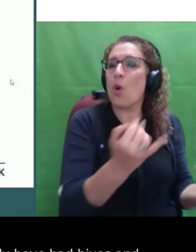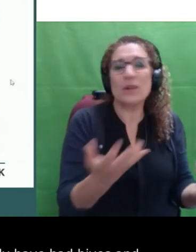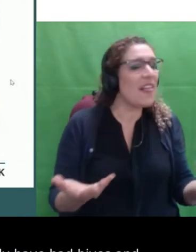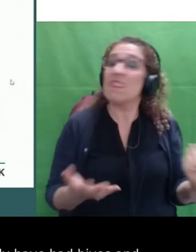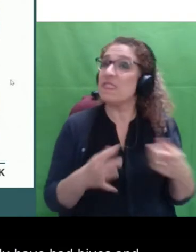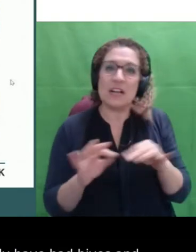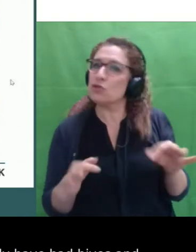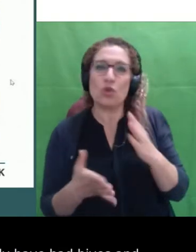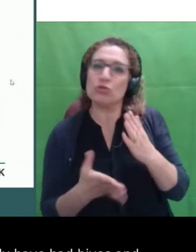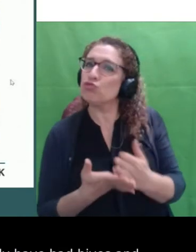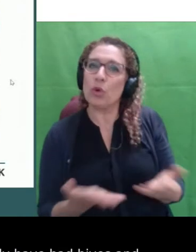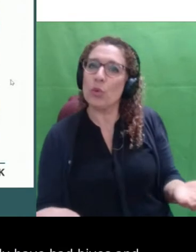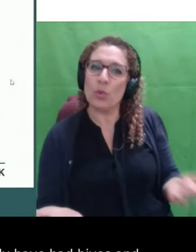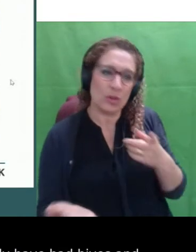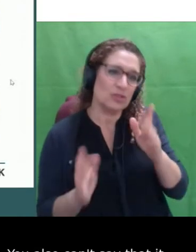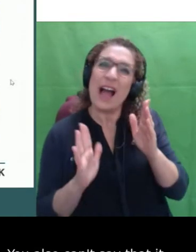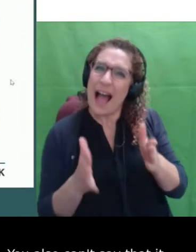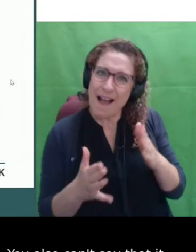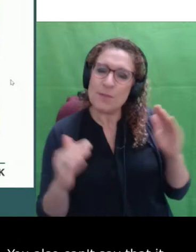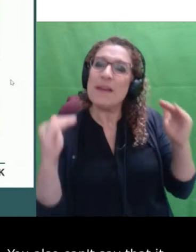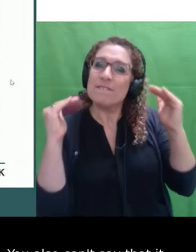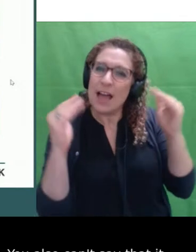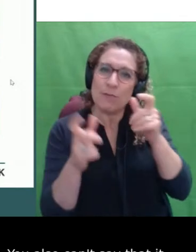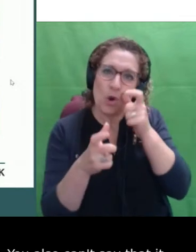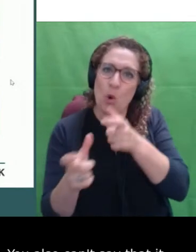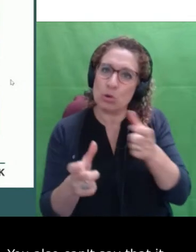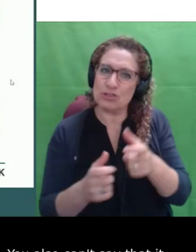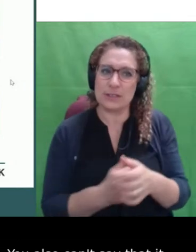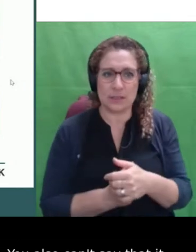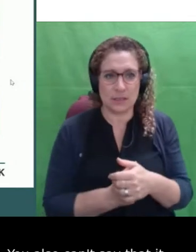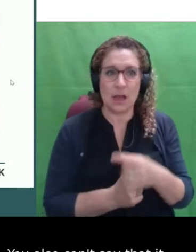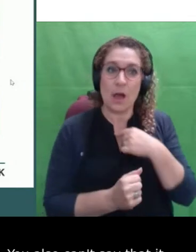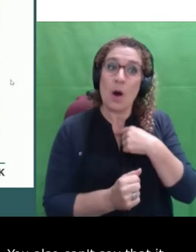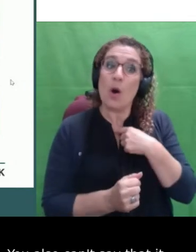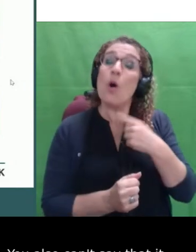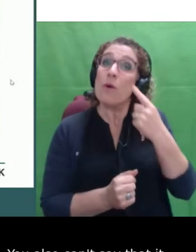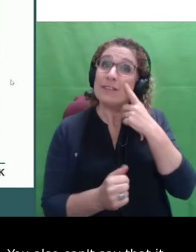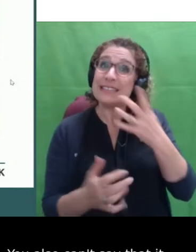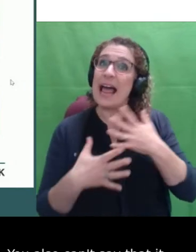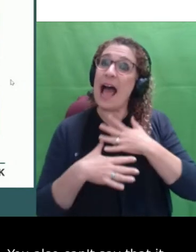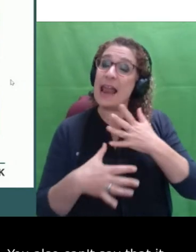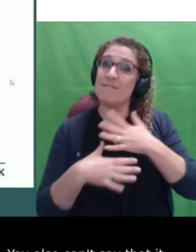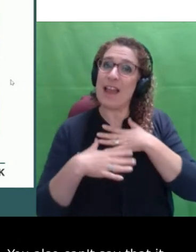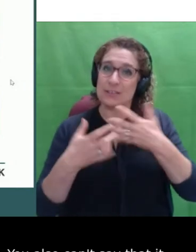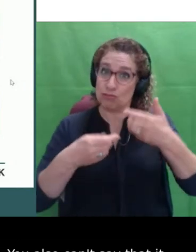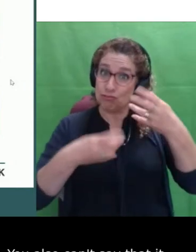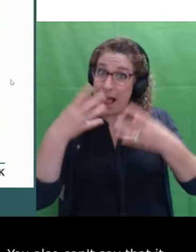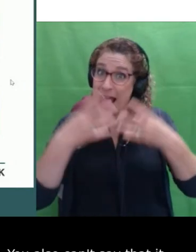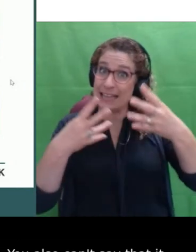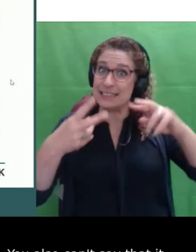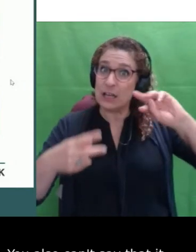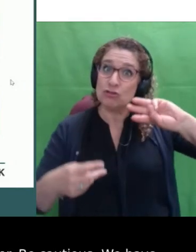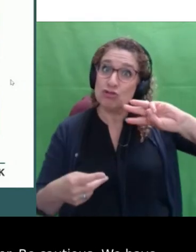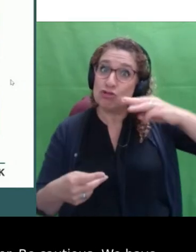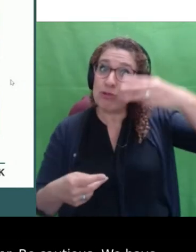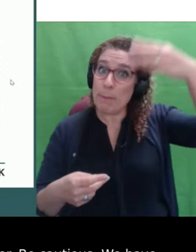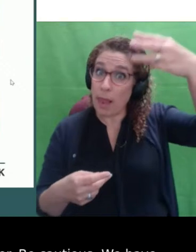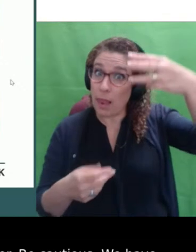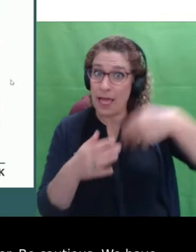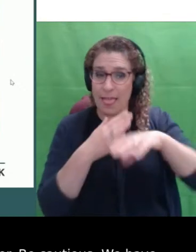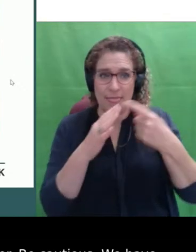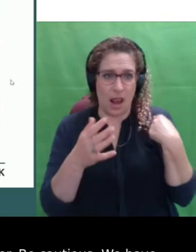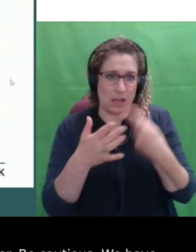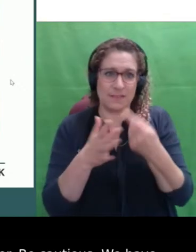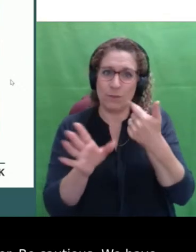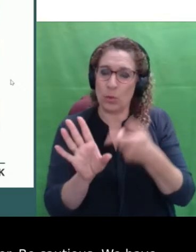so just be very cautious we have seen anaphylaxis rate triple in the past 20 years we've also seen prescription rates increase and